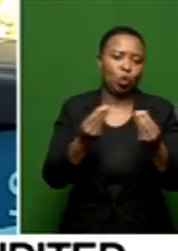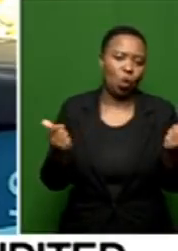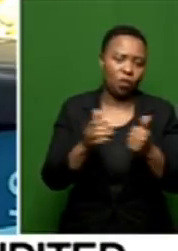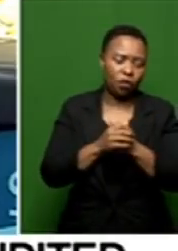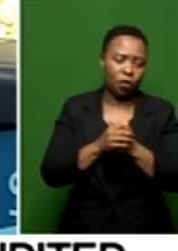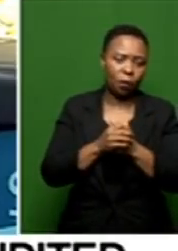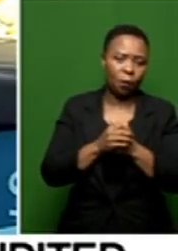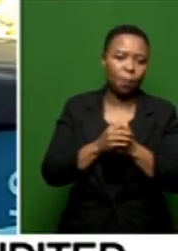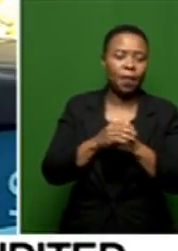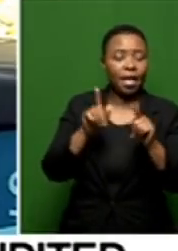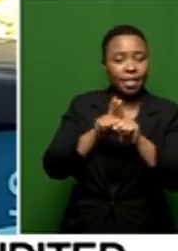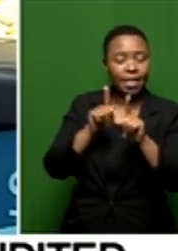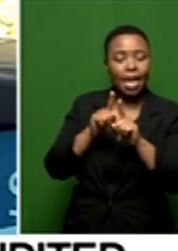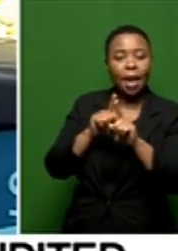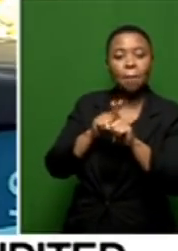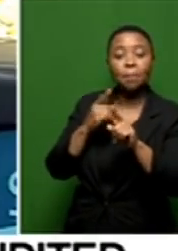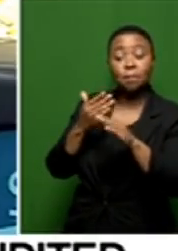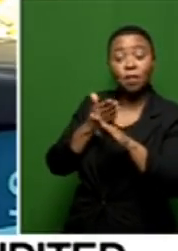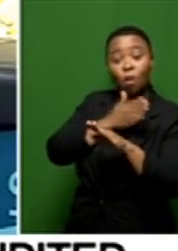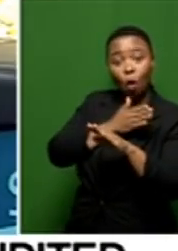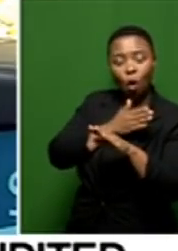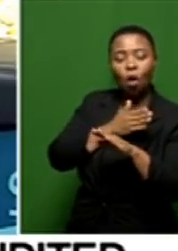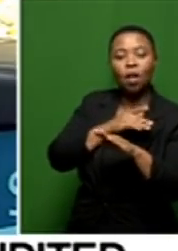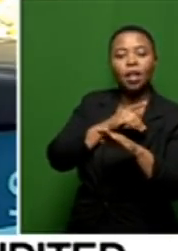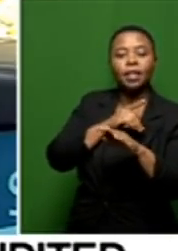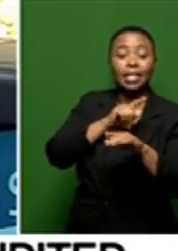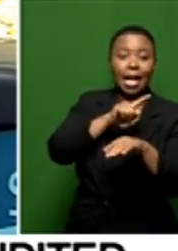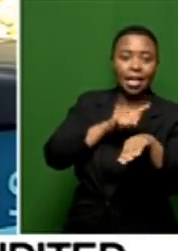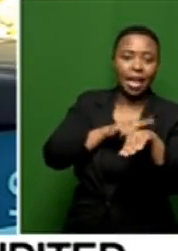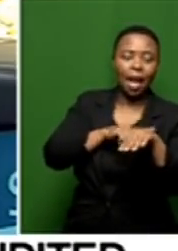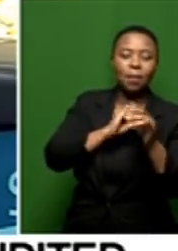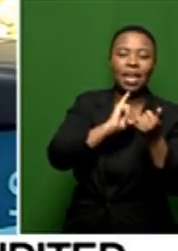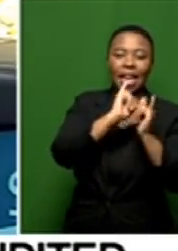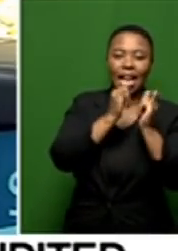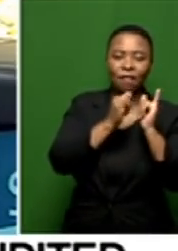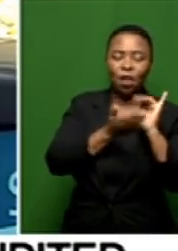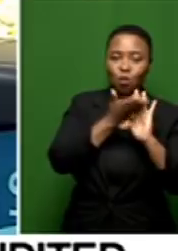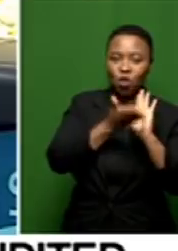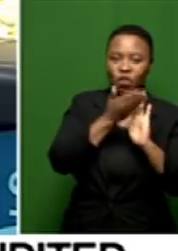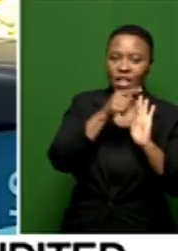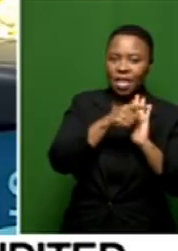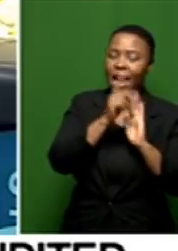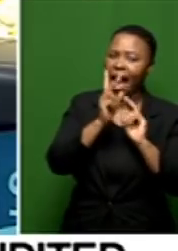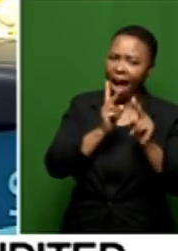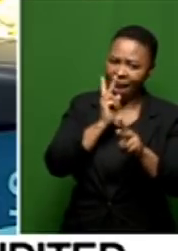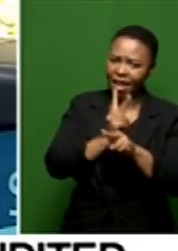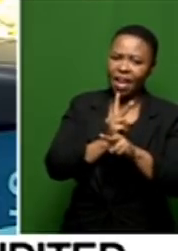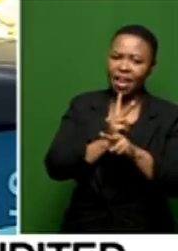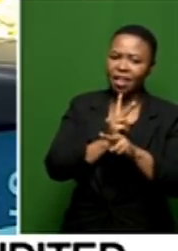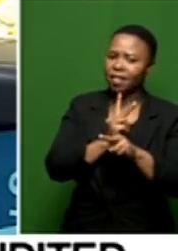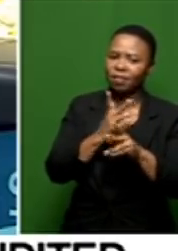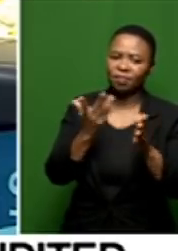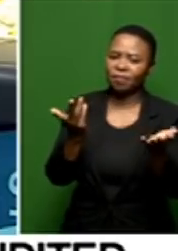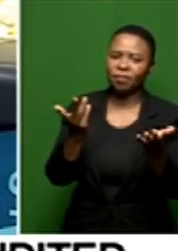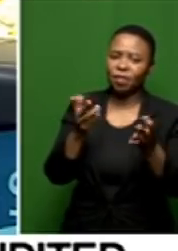they also had to say earlier in the day during that 11 o'clock briefing, where, again, they were not taking kindly